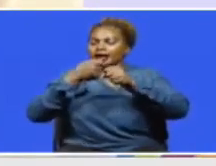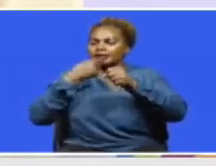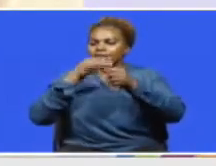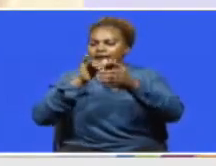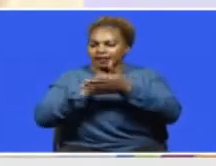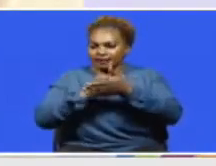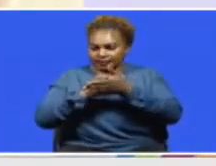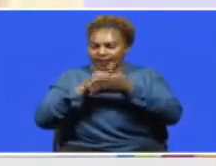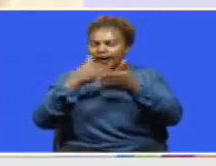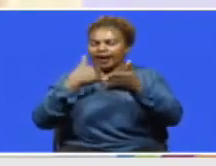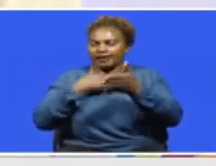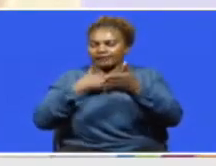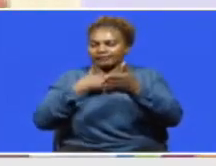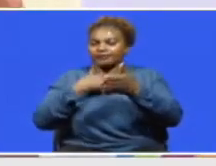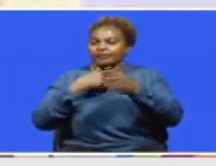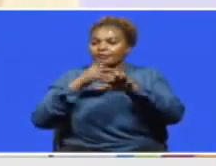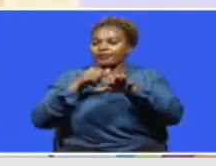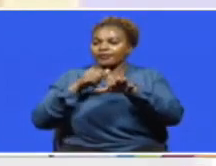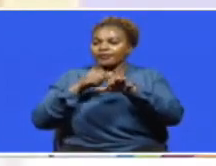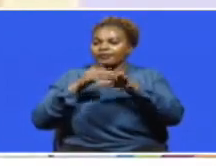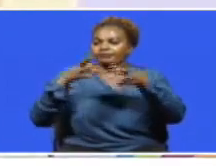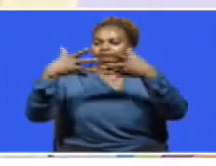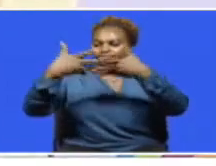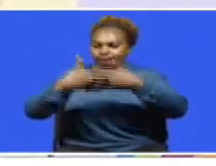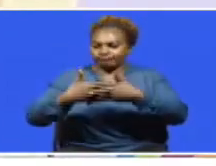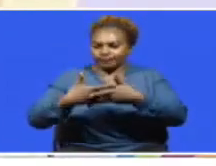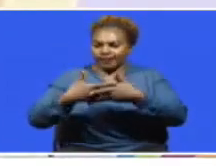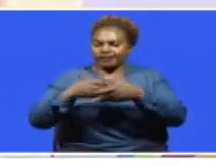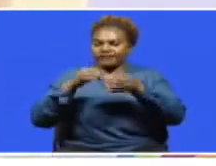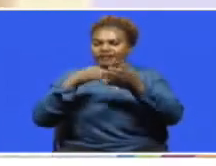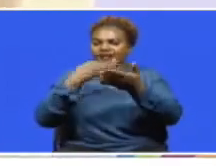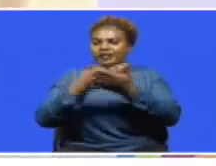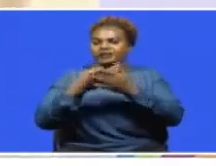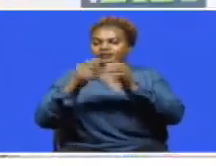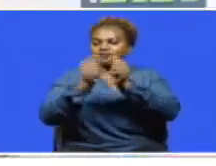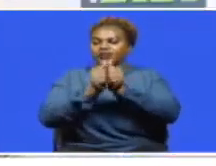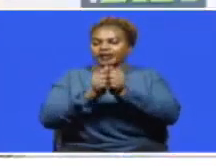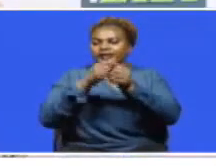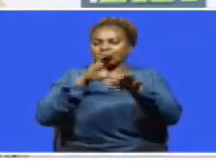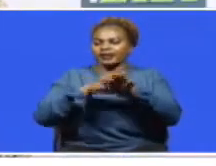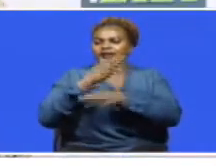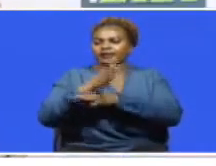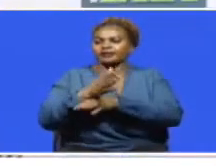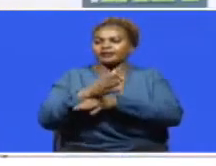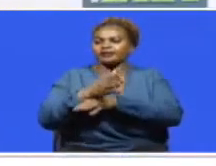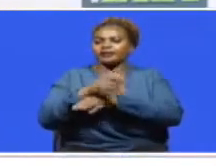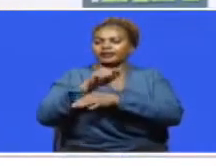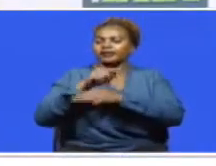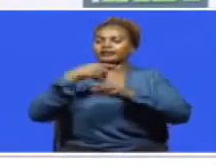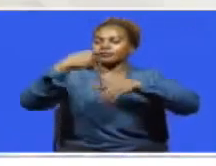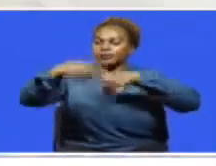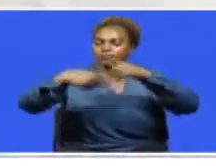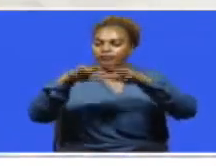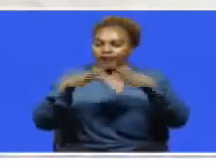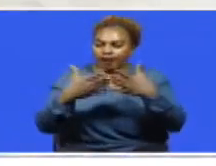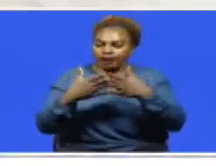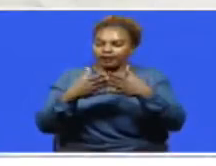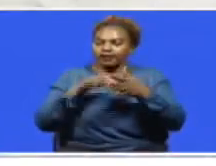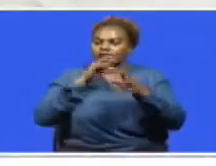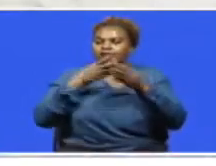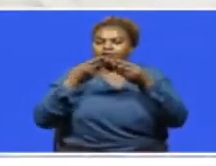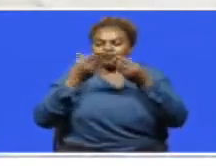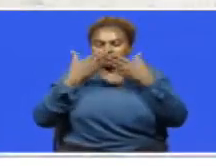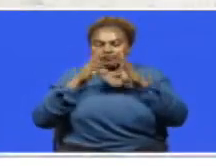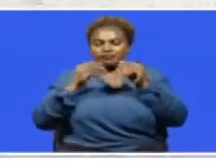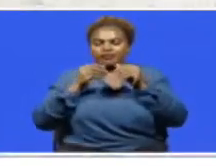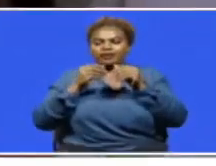actually have what you'd call blended financing in trying to get these vaccines available. But while this goes on, dust hasn't settled